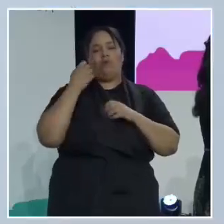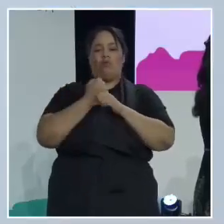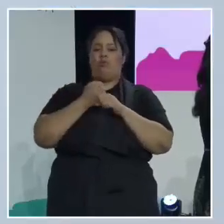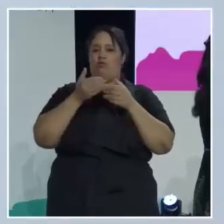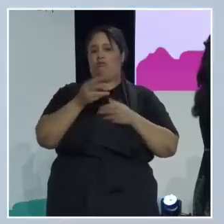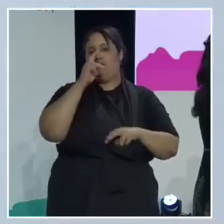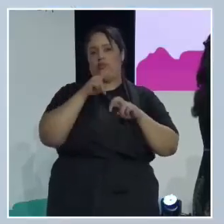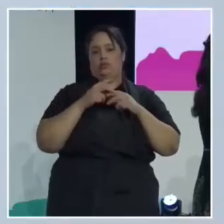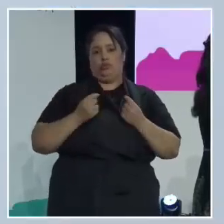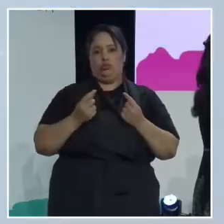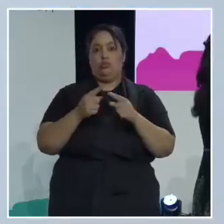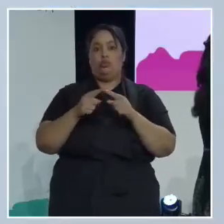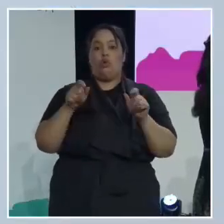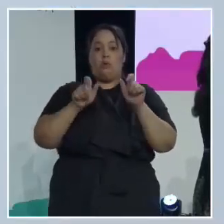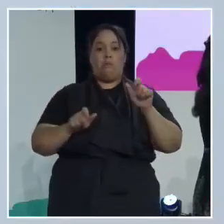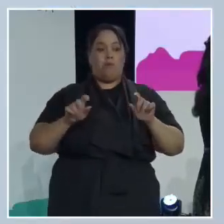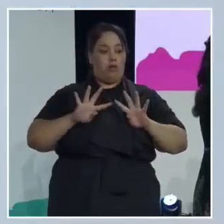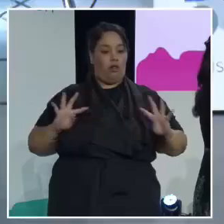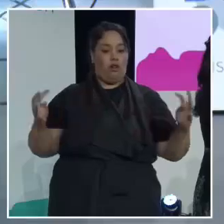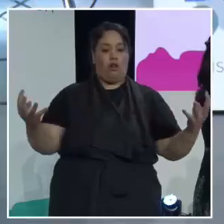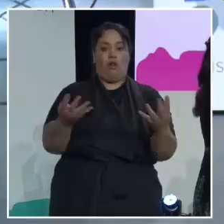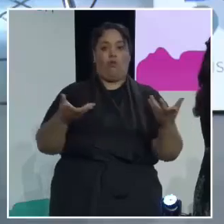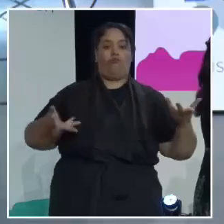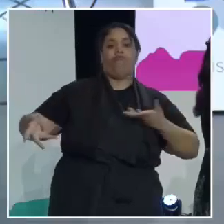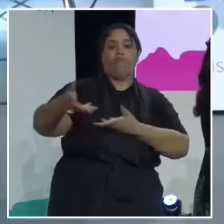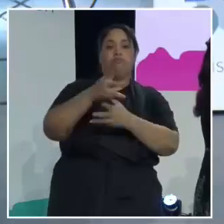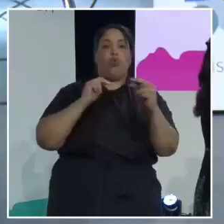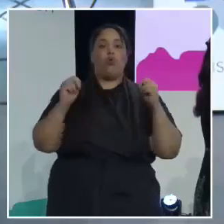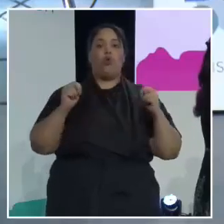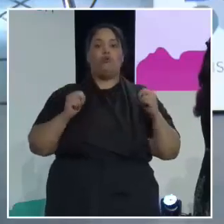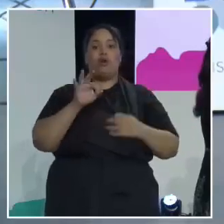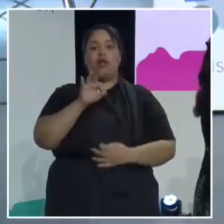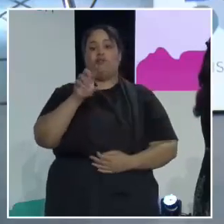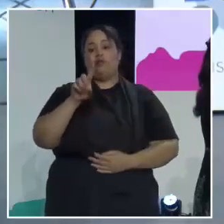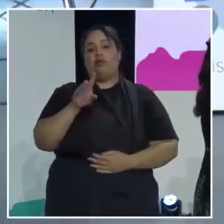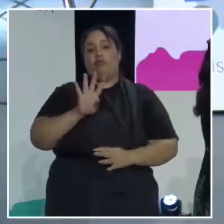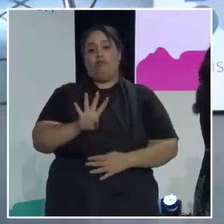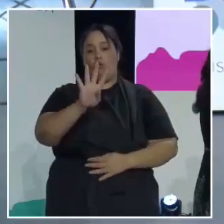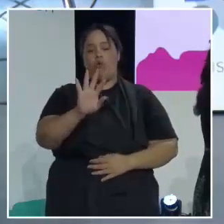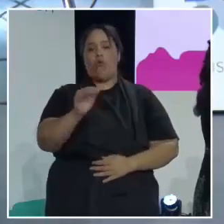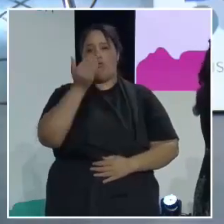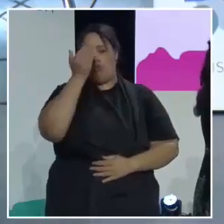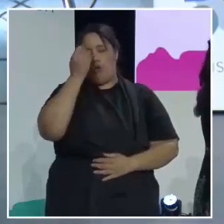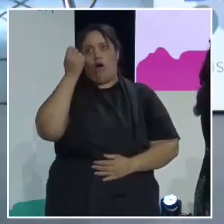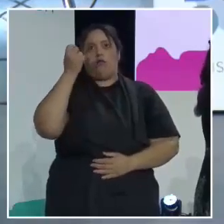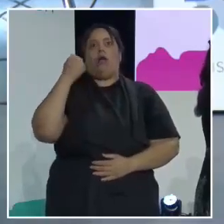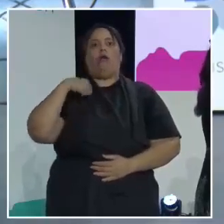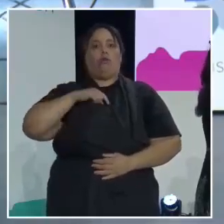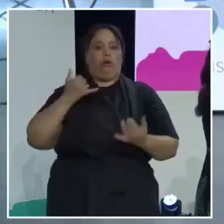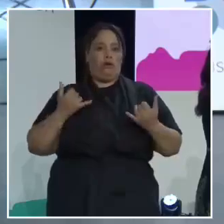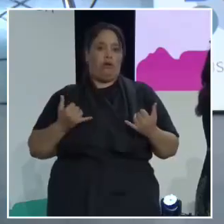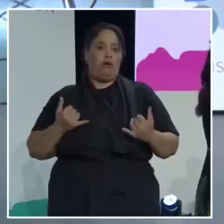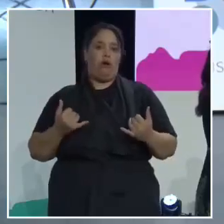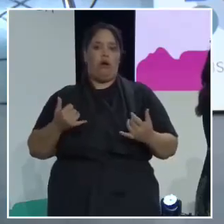the people around the negotiating table of FFD4 understand what we are doing, the spirit of